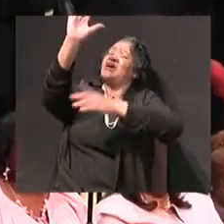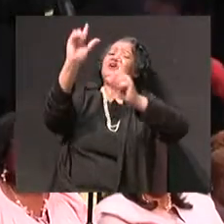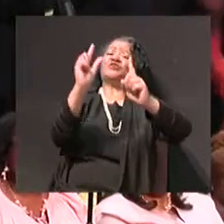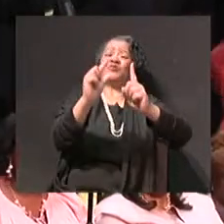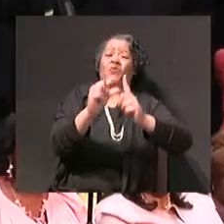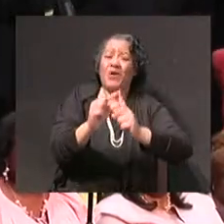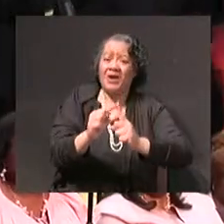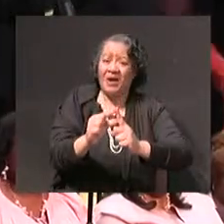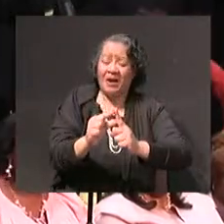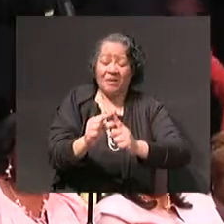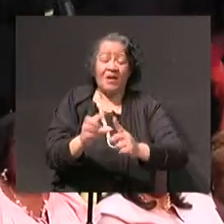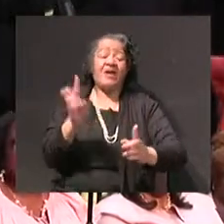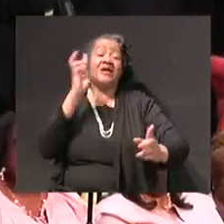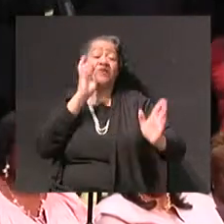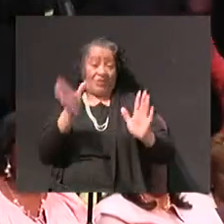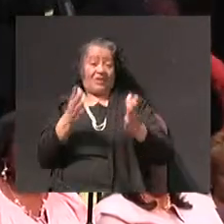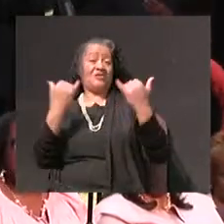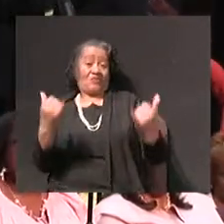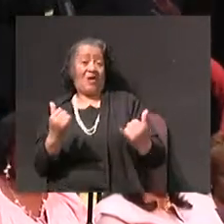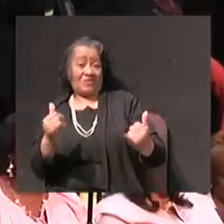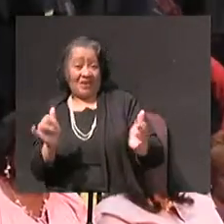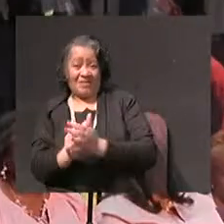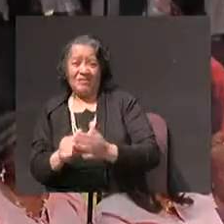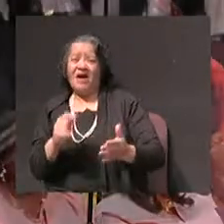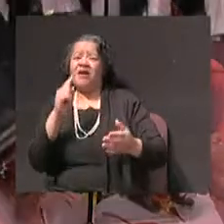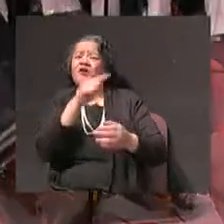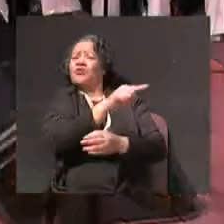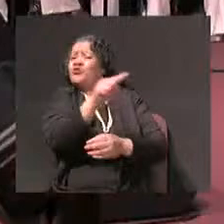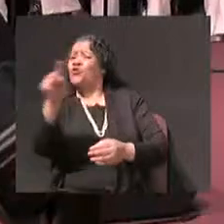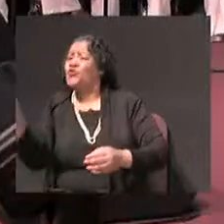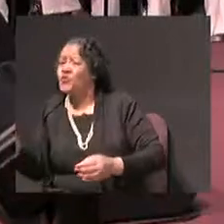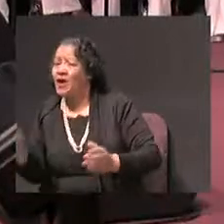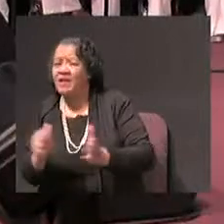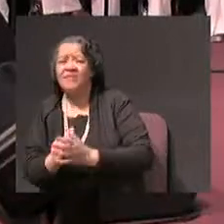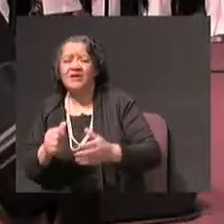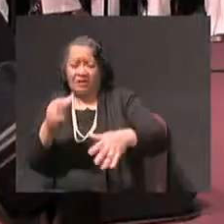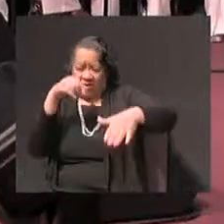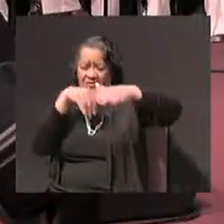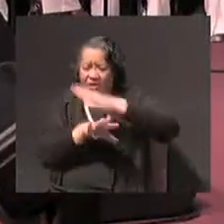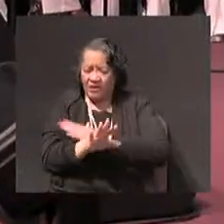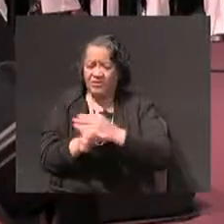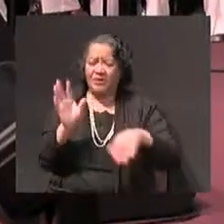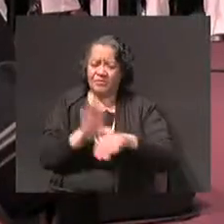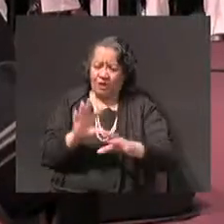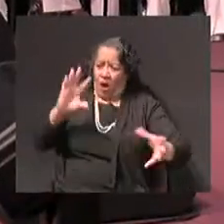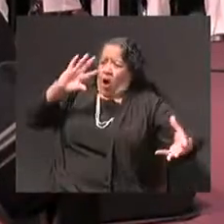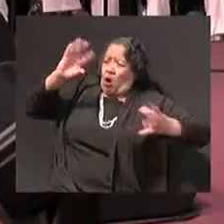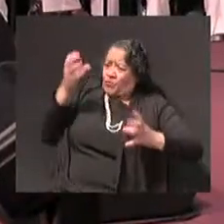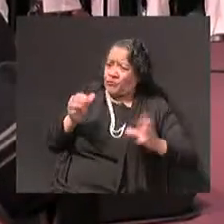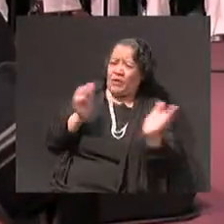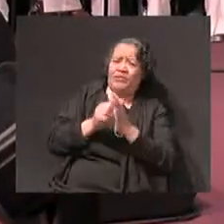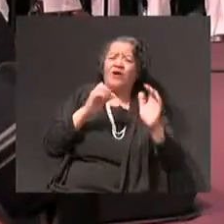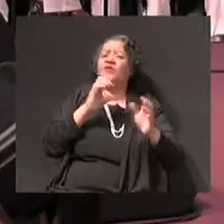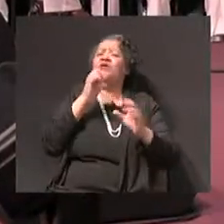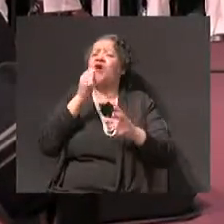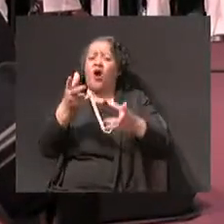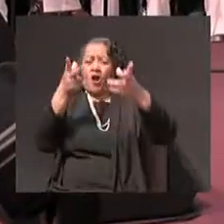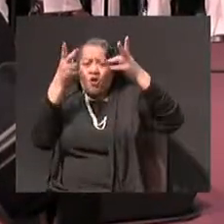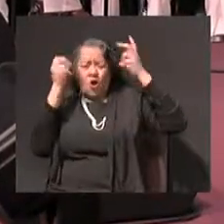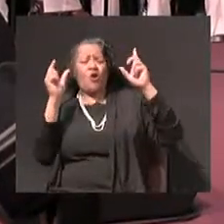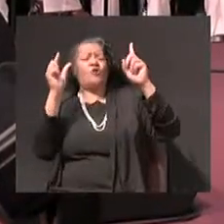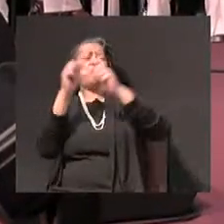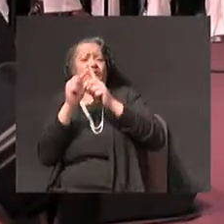will. Do I have a witness in here? Some of y'all came in here all jacked up, but you don't heard the